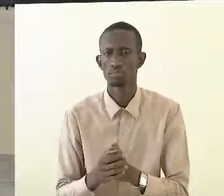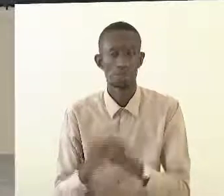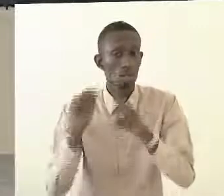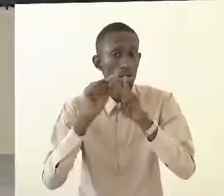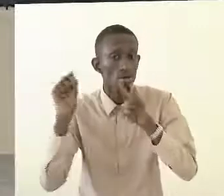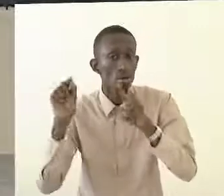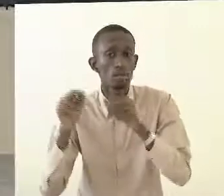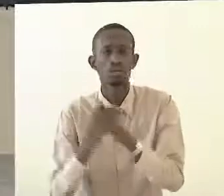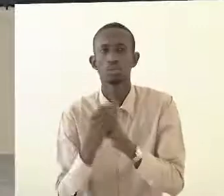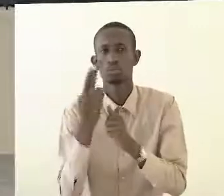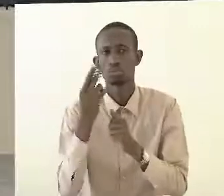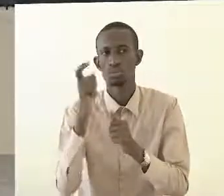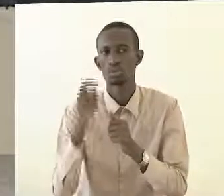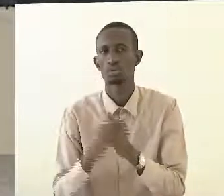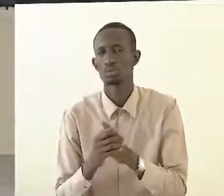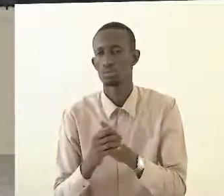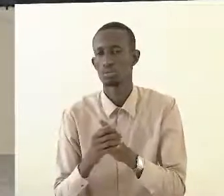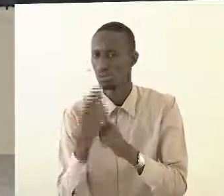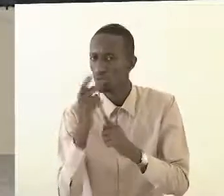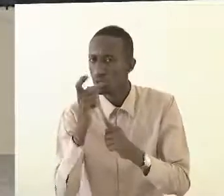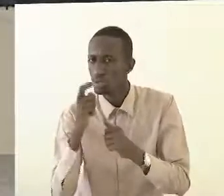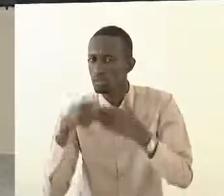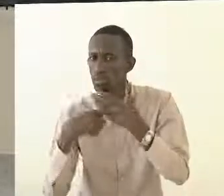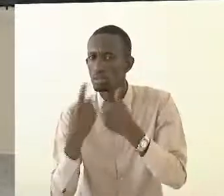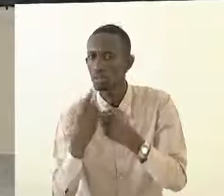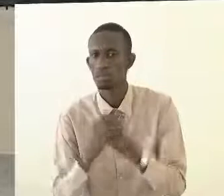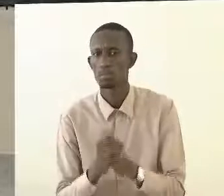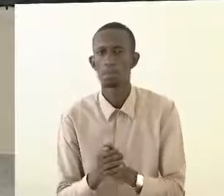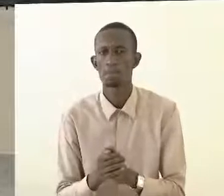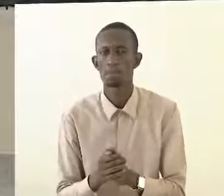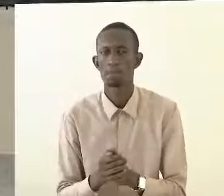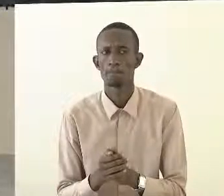integral of 2x minus 1 cubed